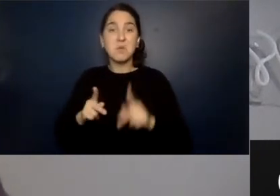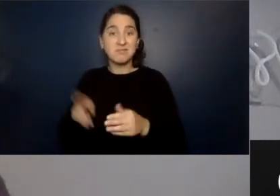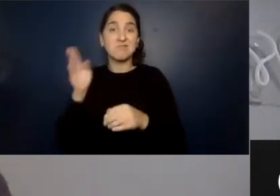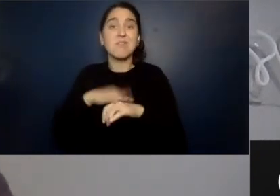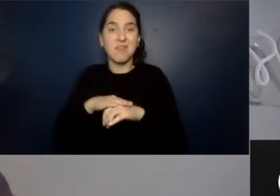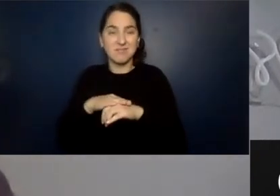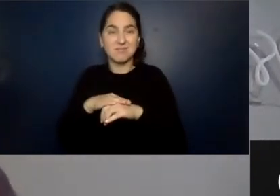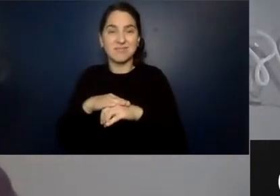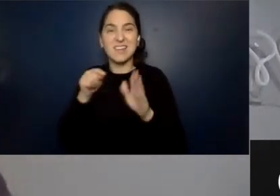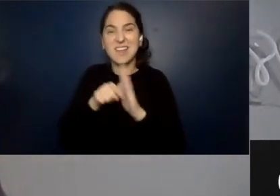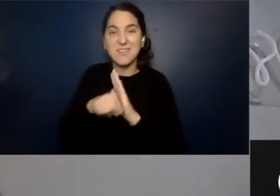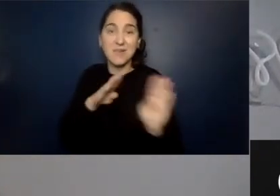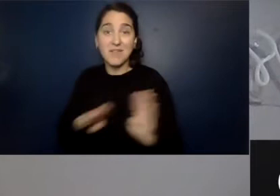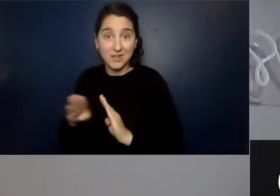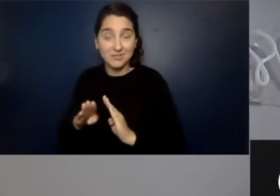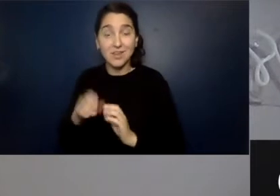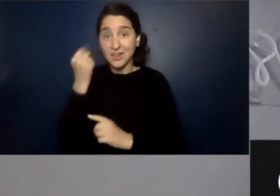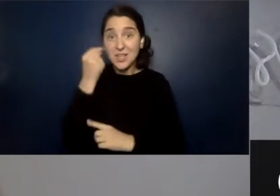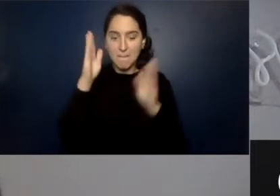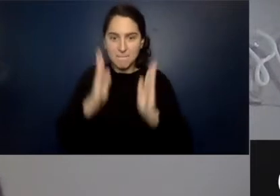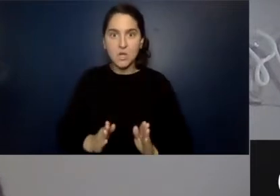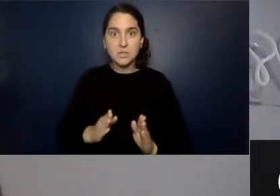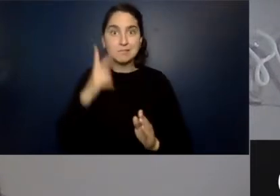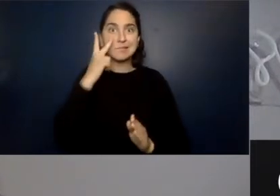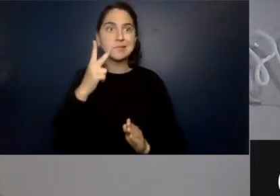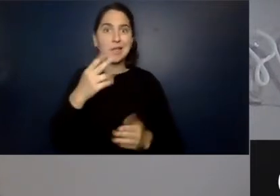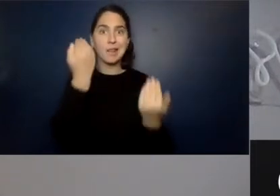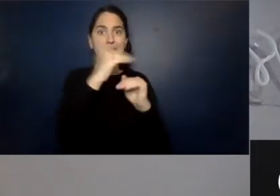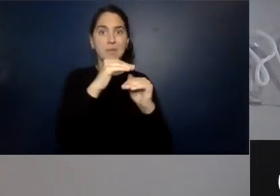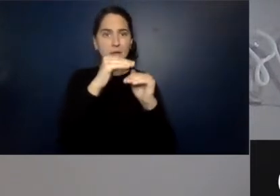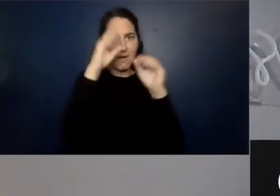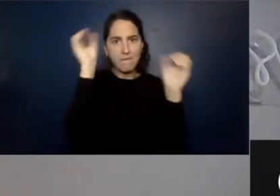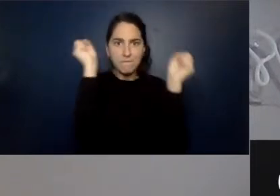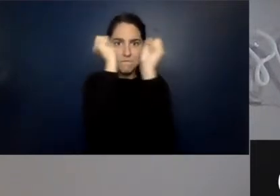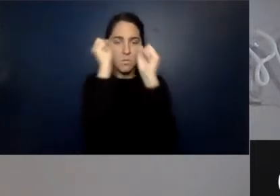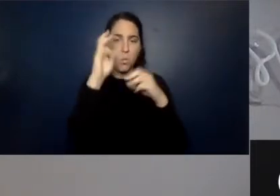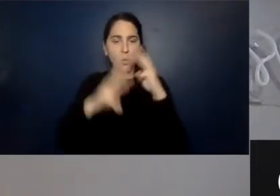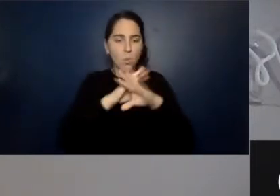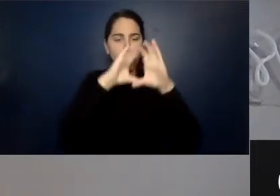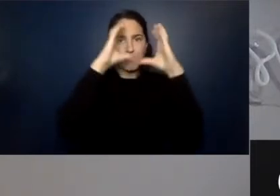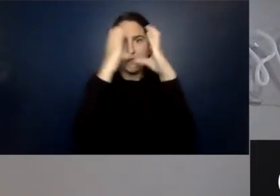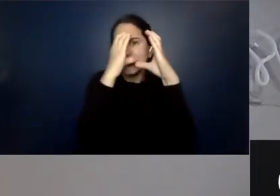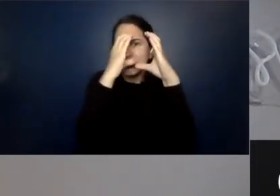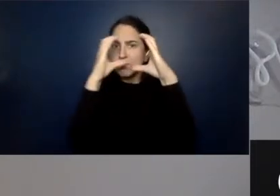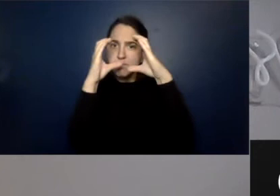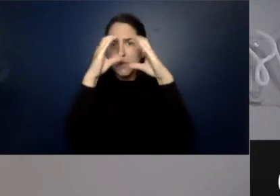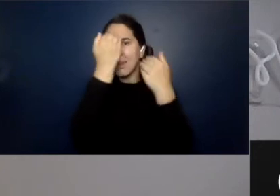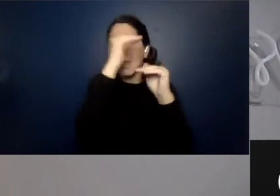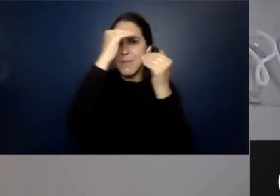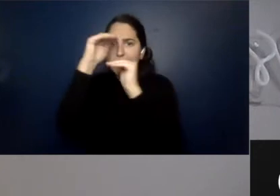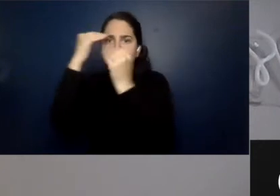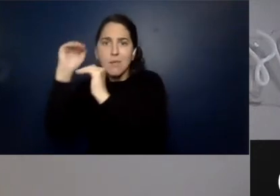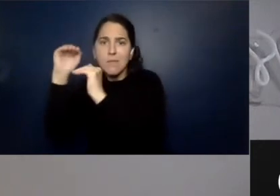very much that's how we are tempted to use soul freedom. As far as I could see, as far as I could